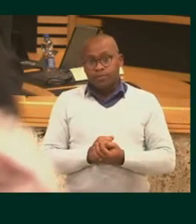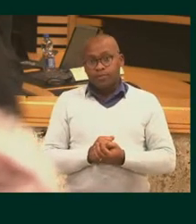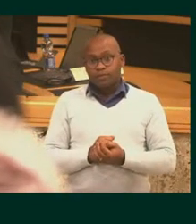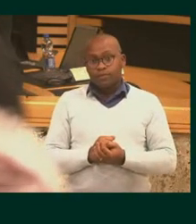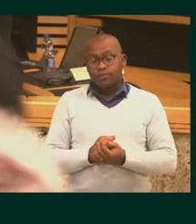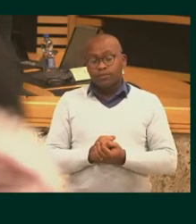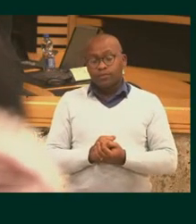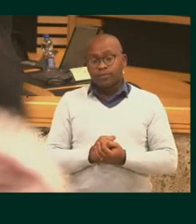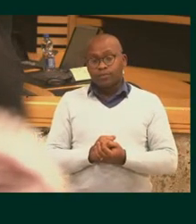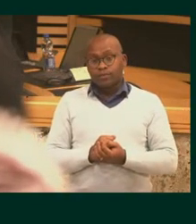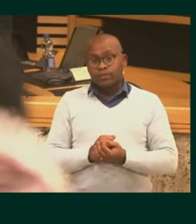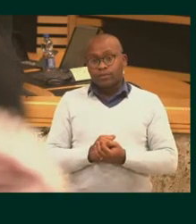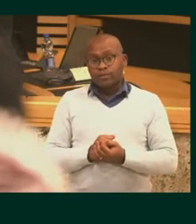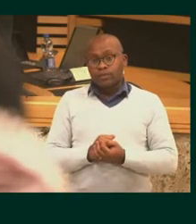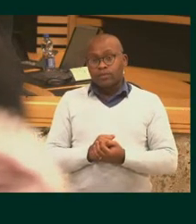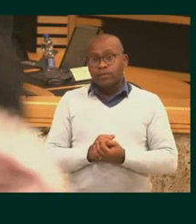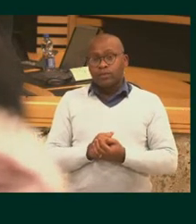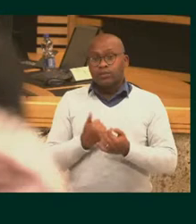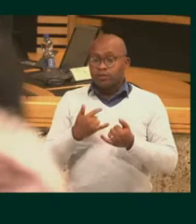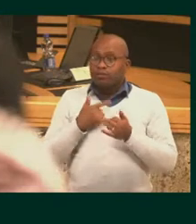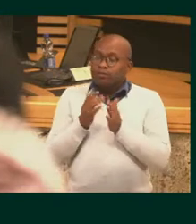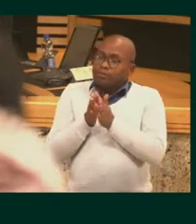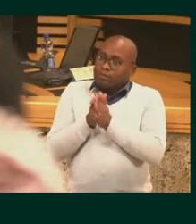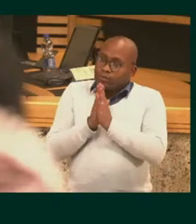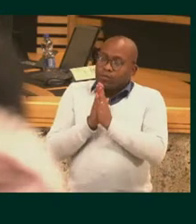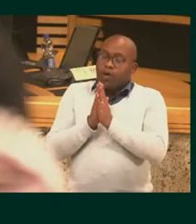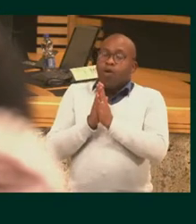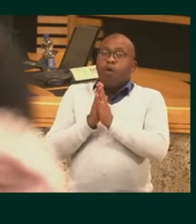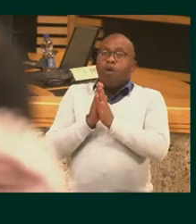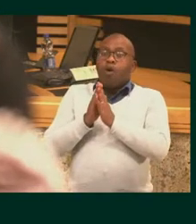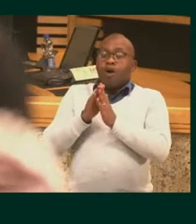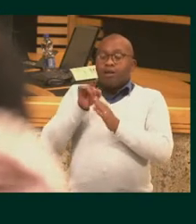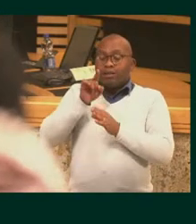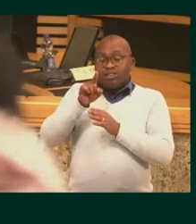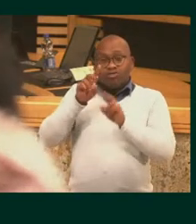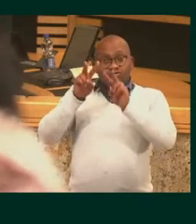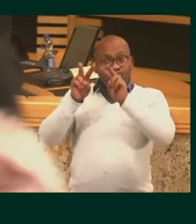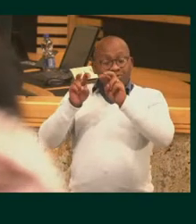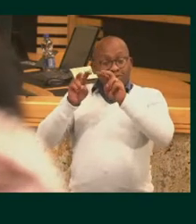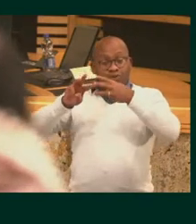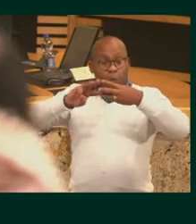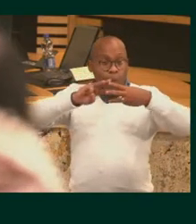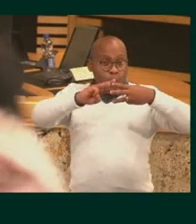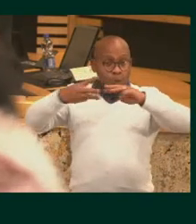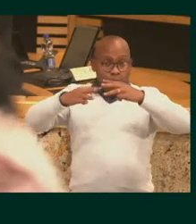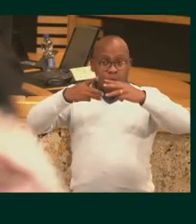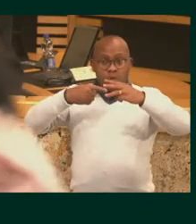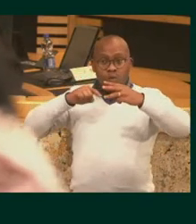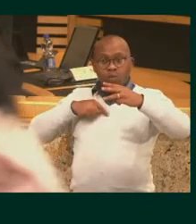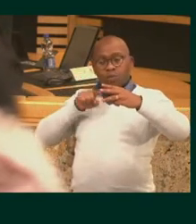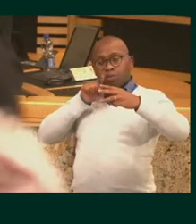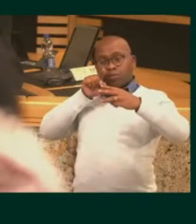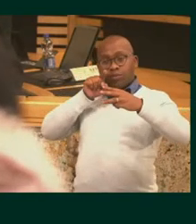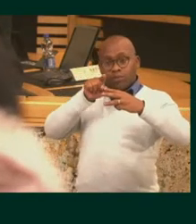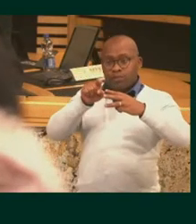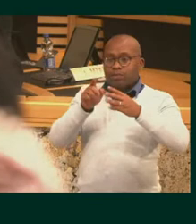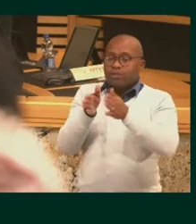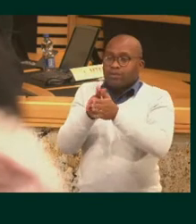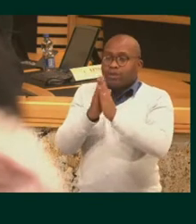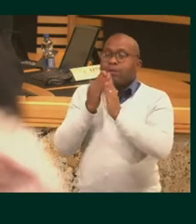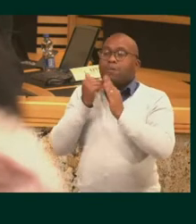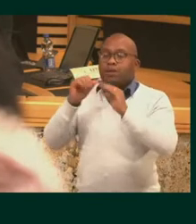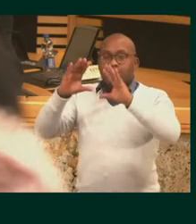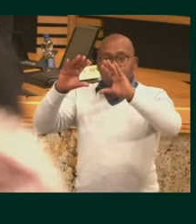we call upon all parties involved in the Israel Palestinian conflict to immediately cease hostilities and engage in